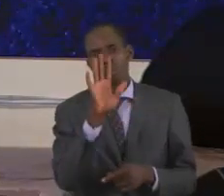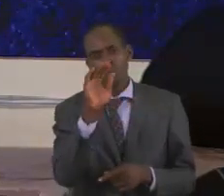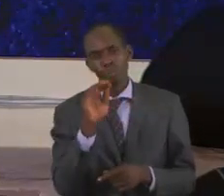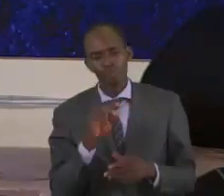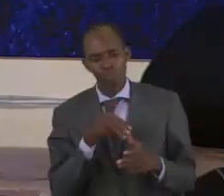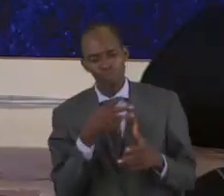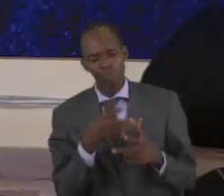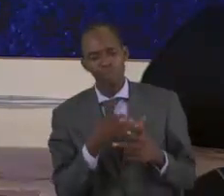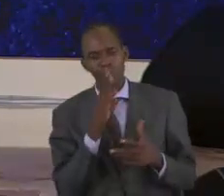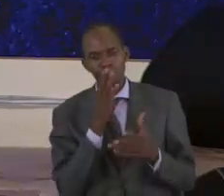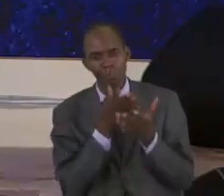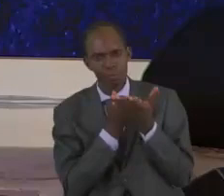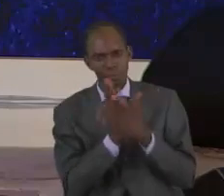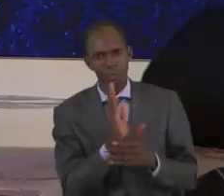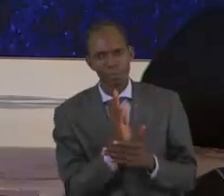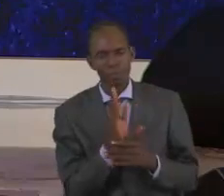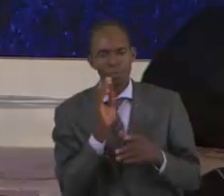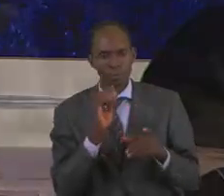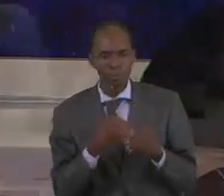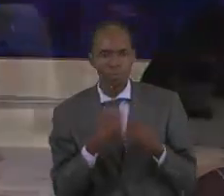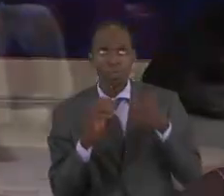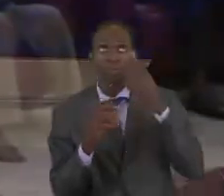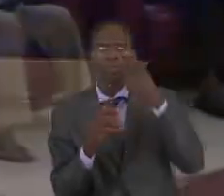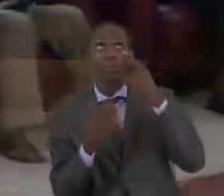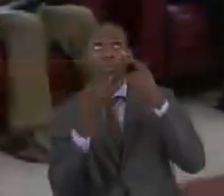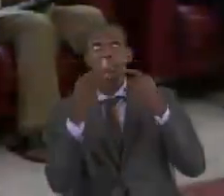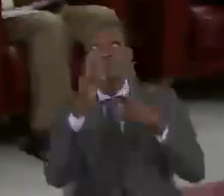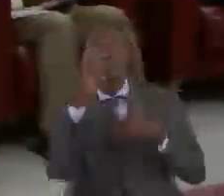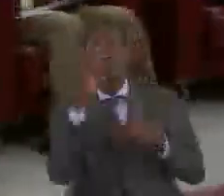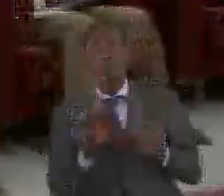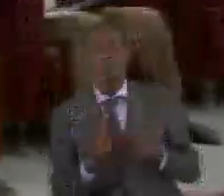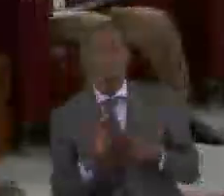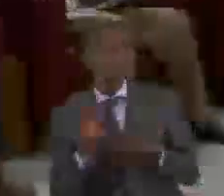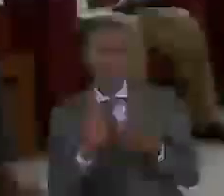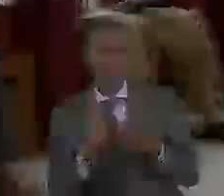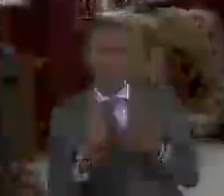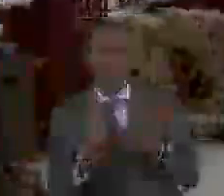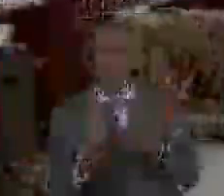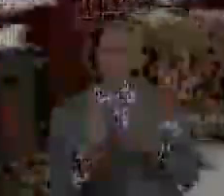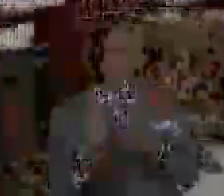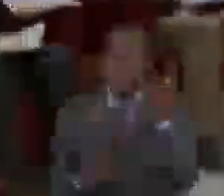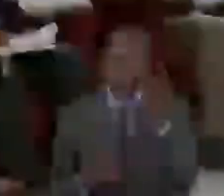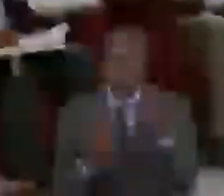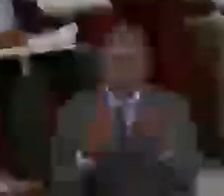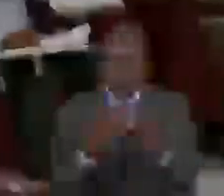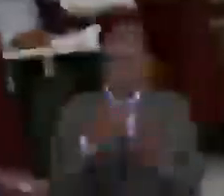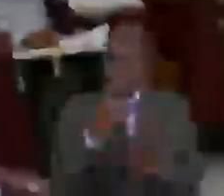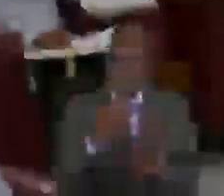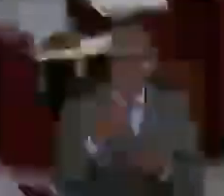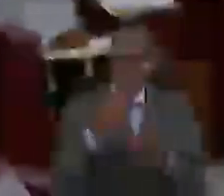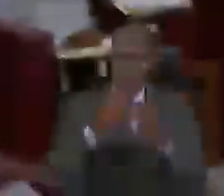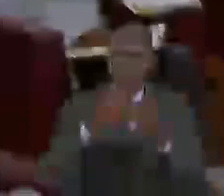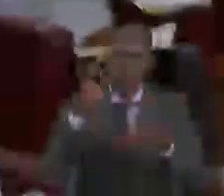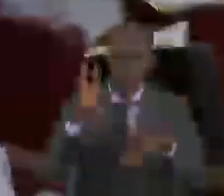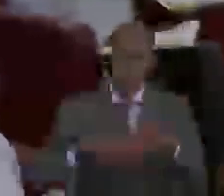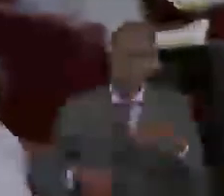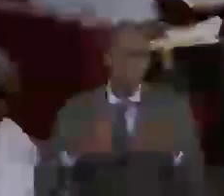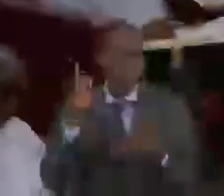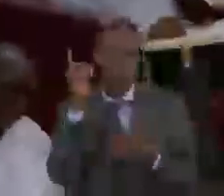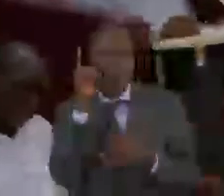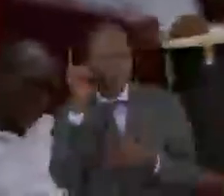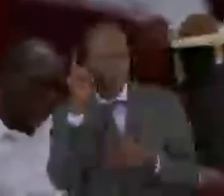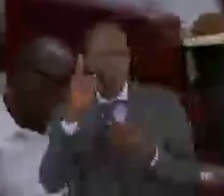be right in the sight of God to hearken unto you more than unto